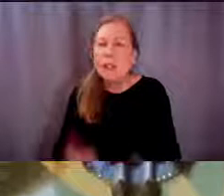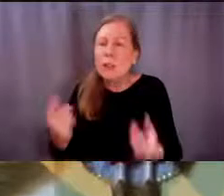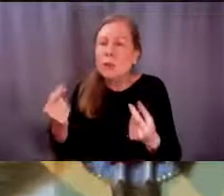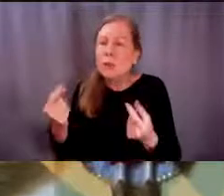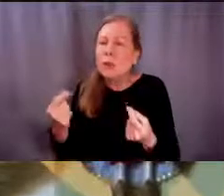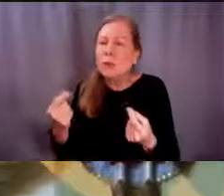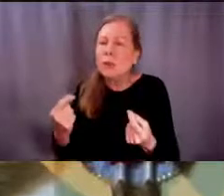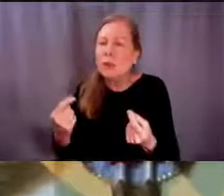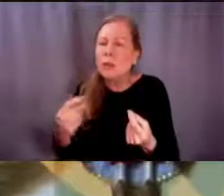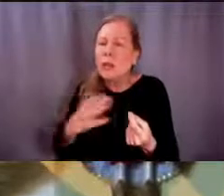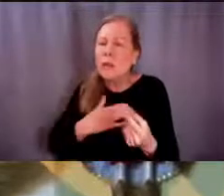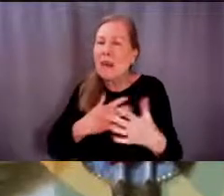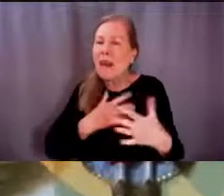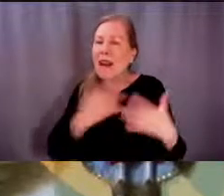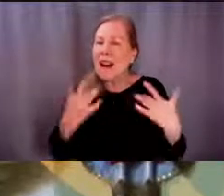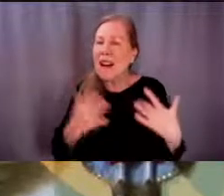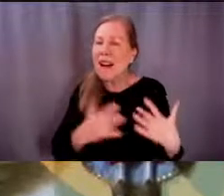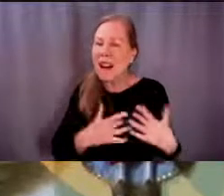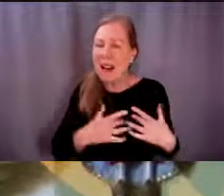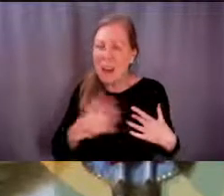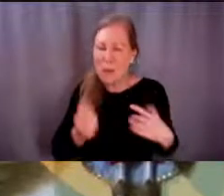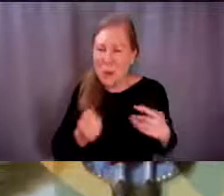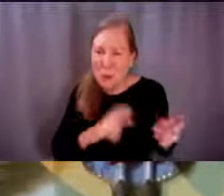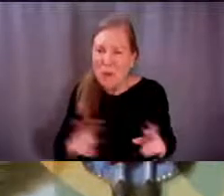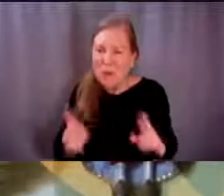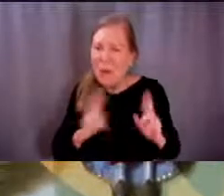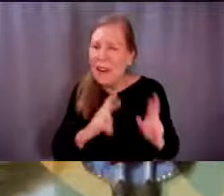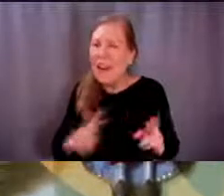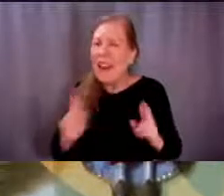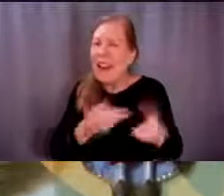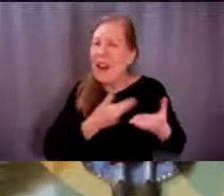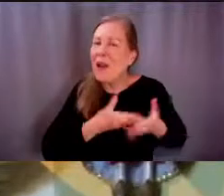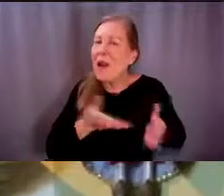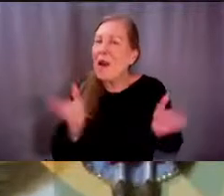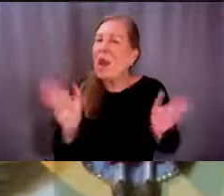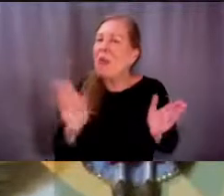I shall prepare him my